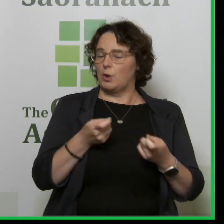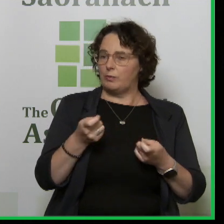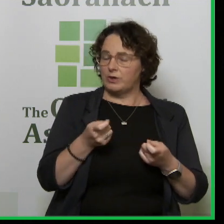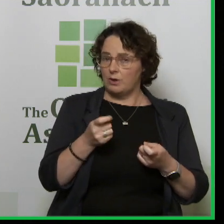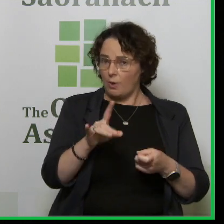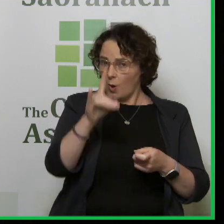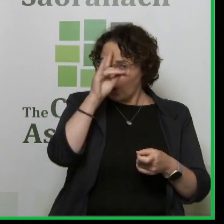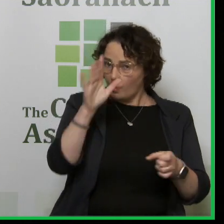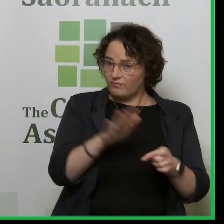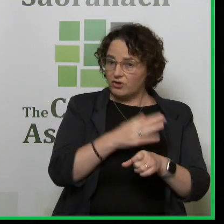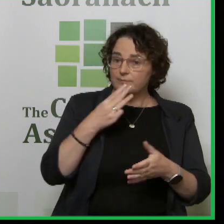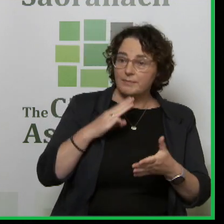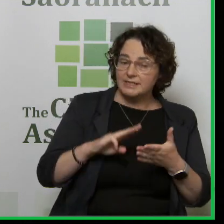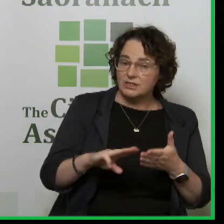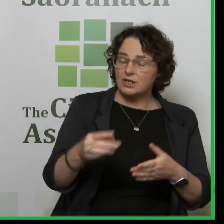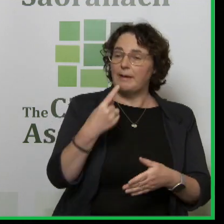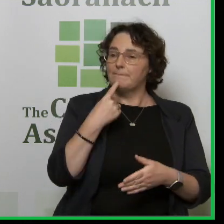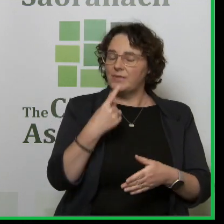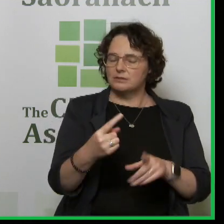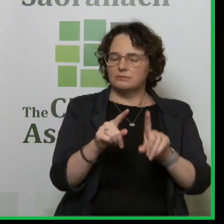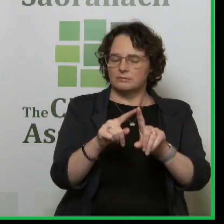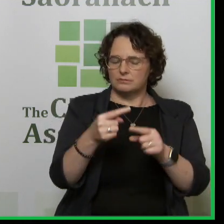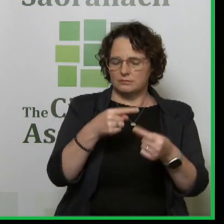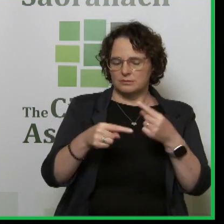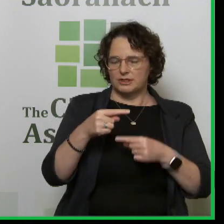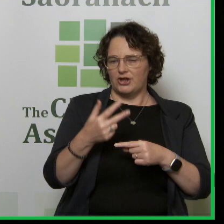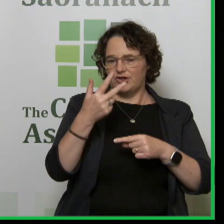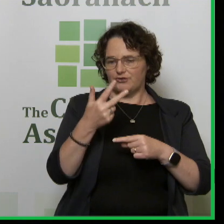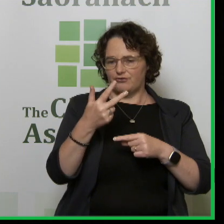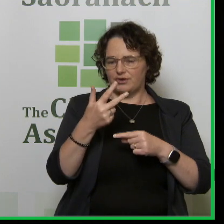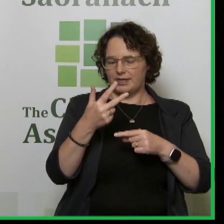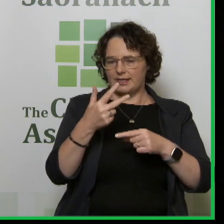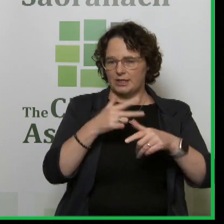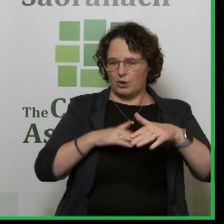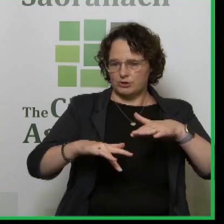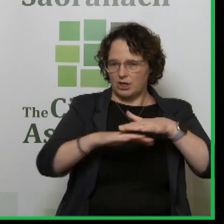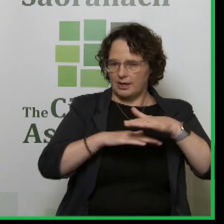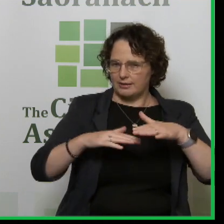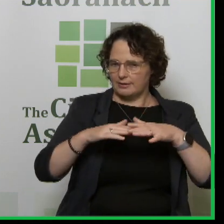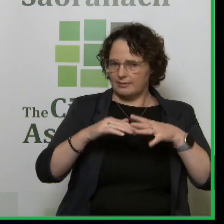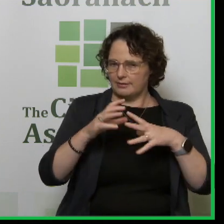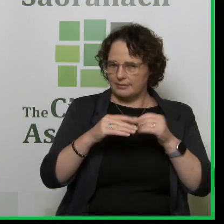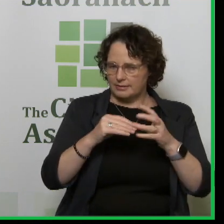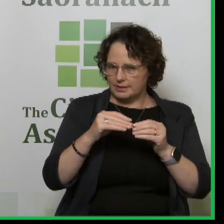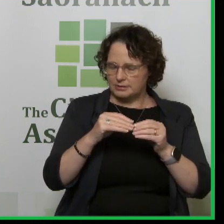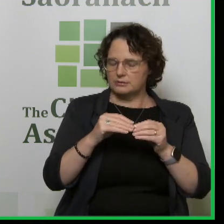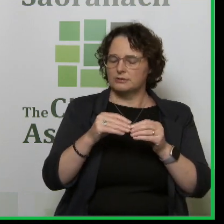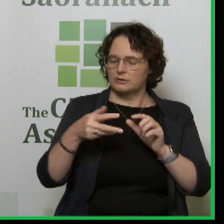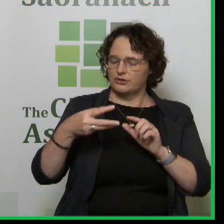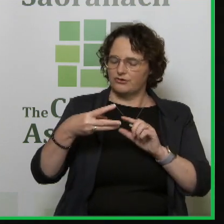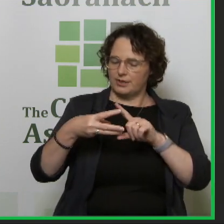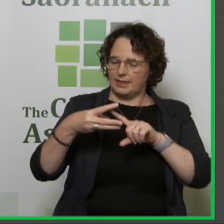hopeful message. But I'm going to start with three underpinning positions to get us to discuss these